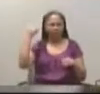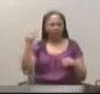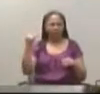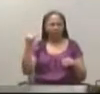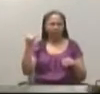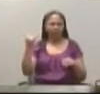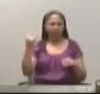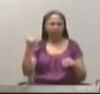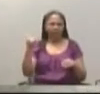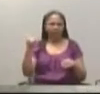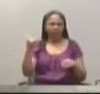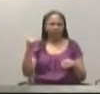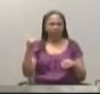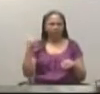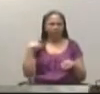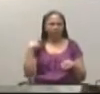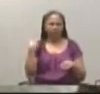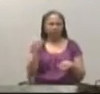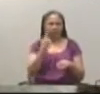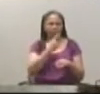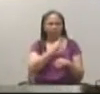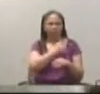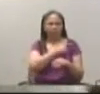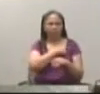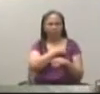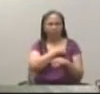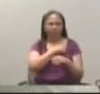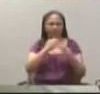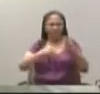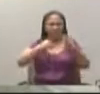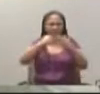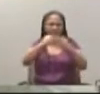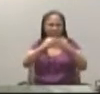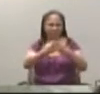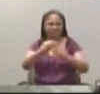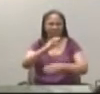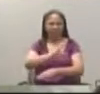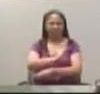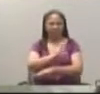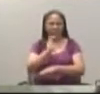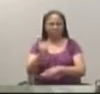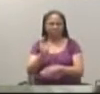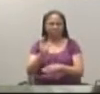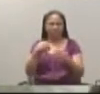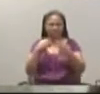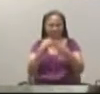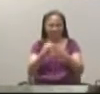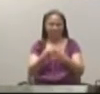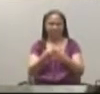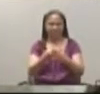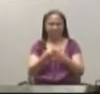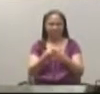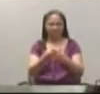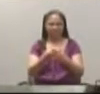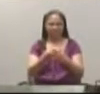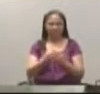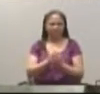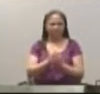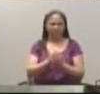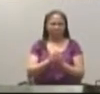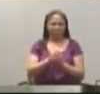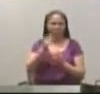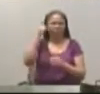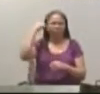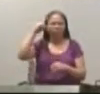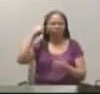down the aisle. We are almost there. We are almost there. Almost there